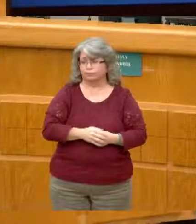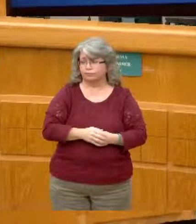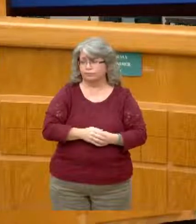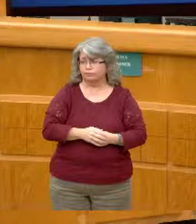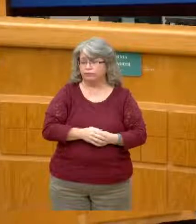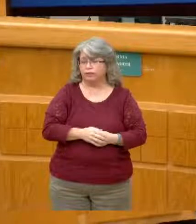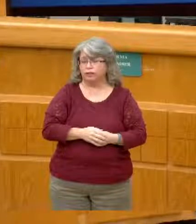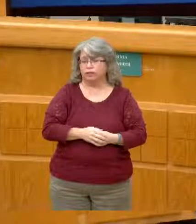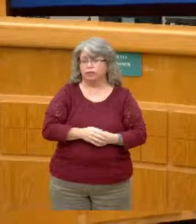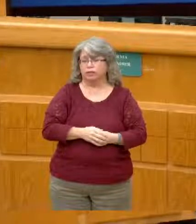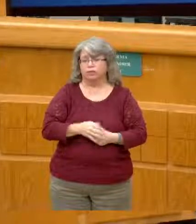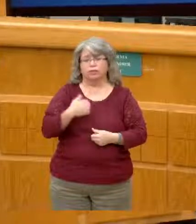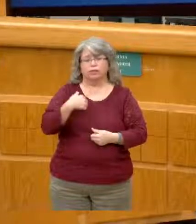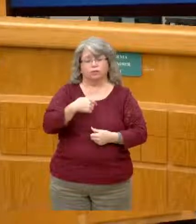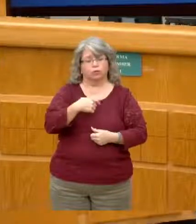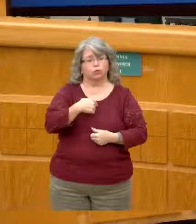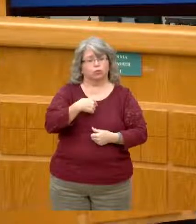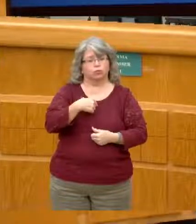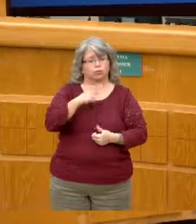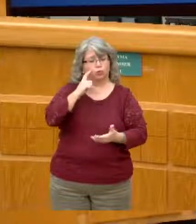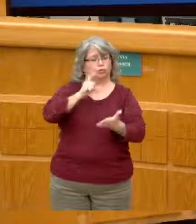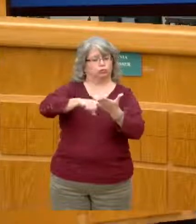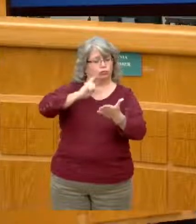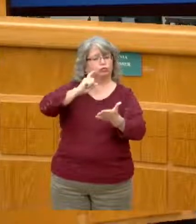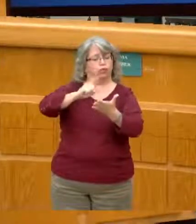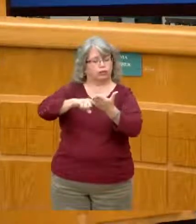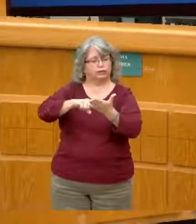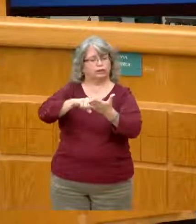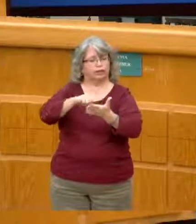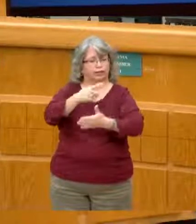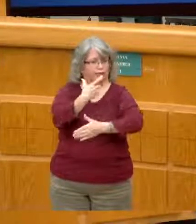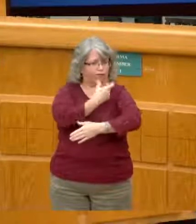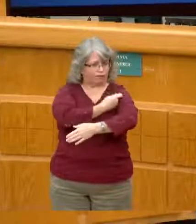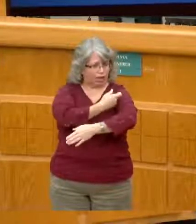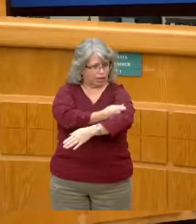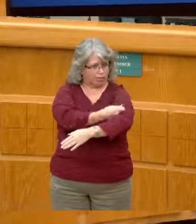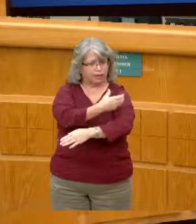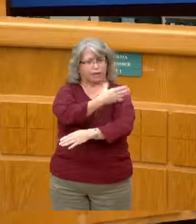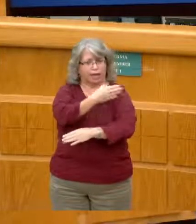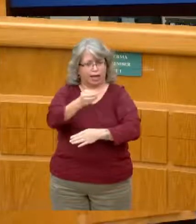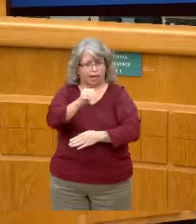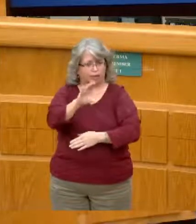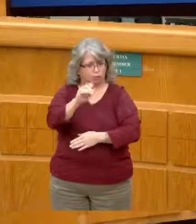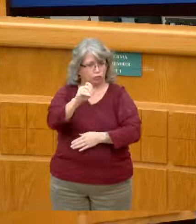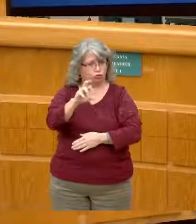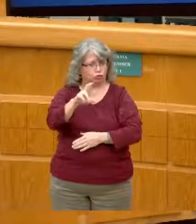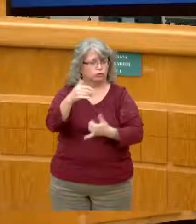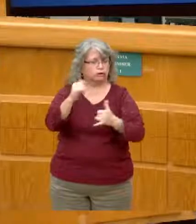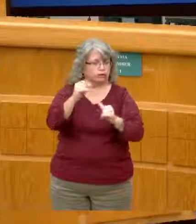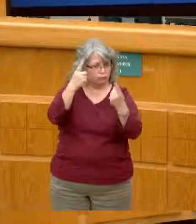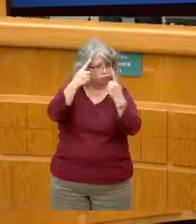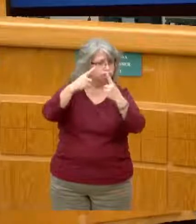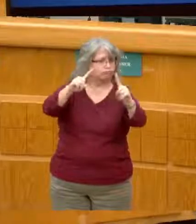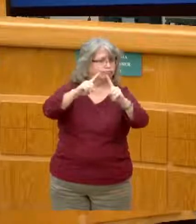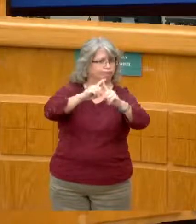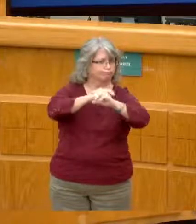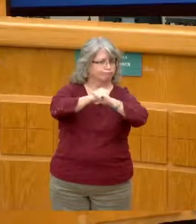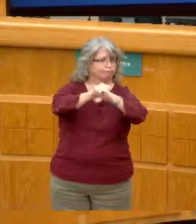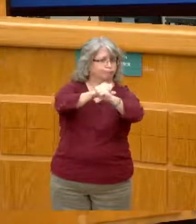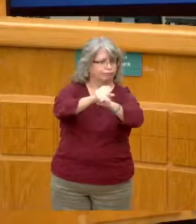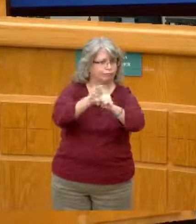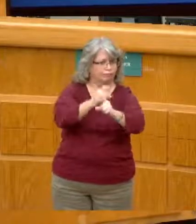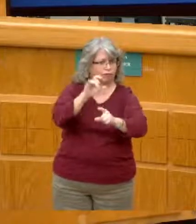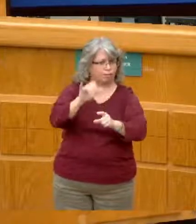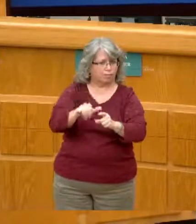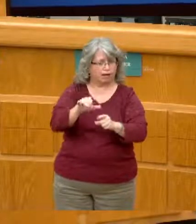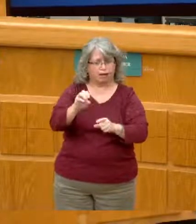We are seeing that the vaccines and the boosters are continuing to be effective against this variant. So we'll get into how we're going to continue